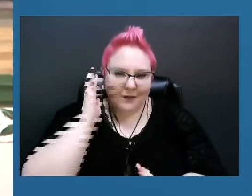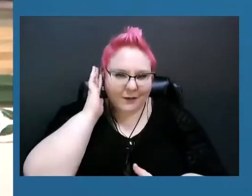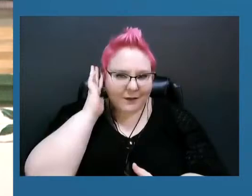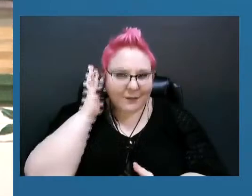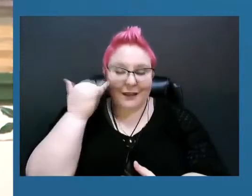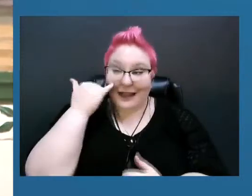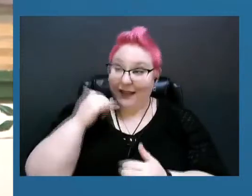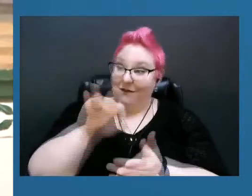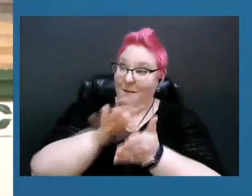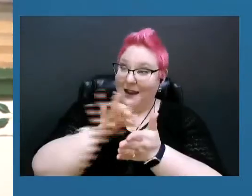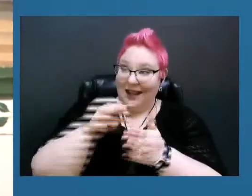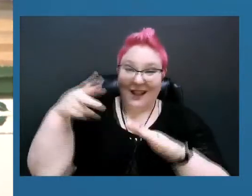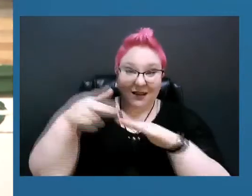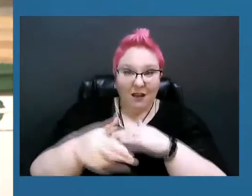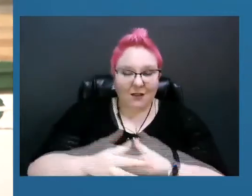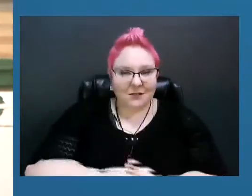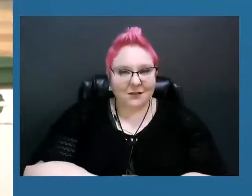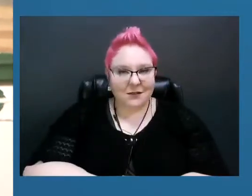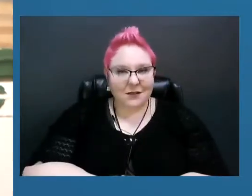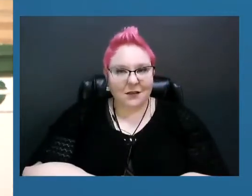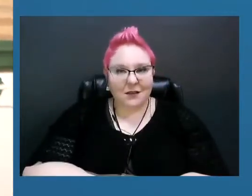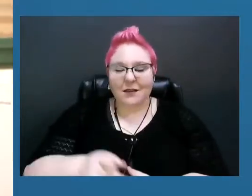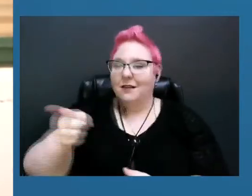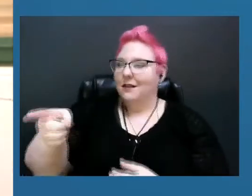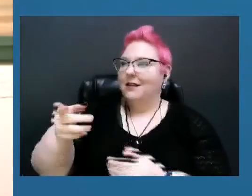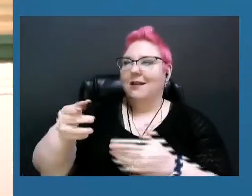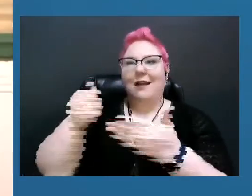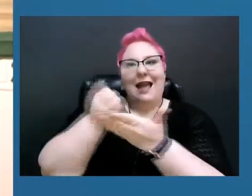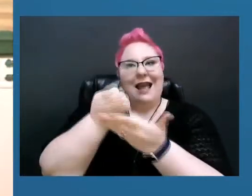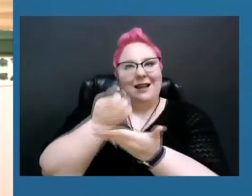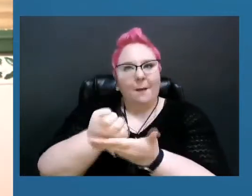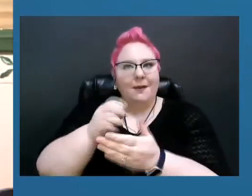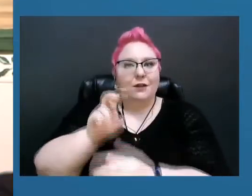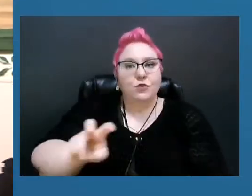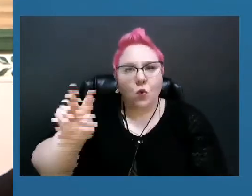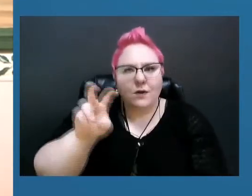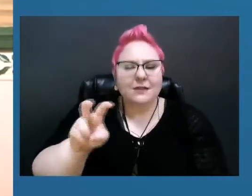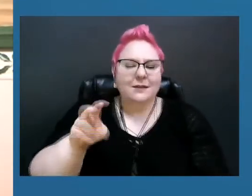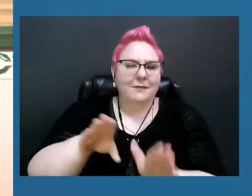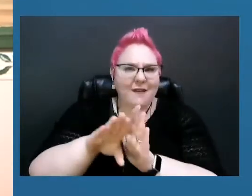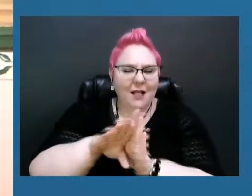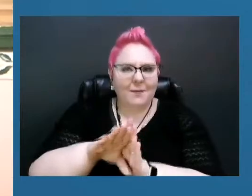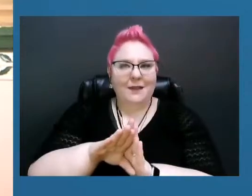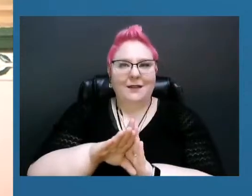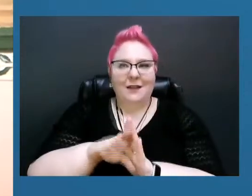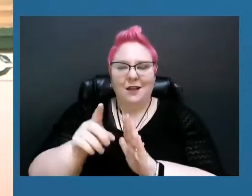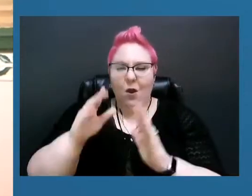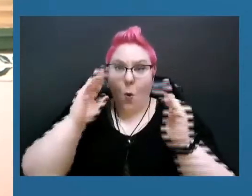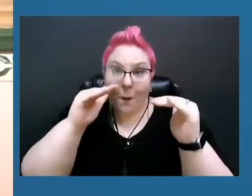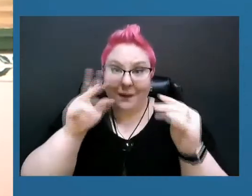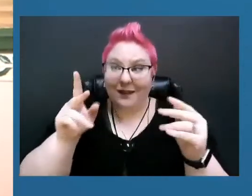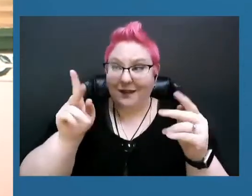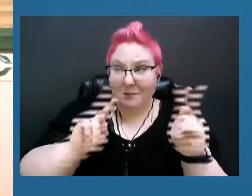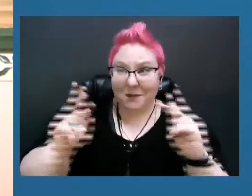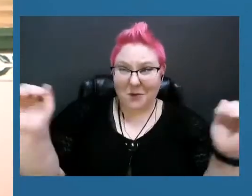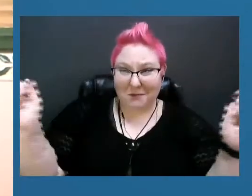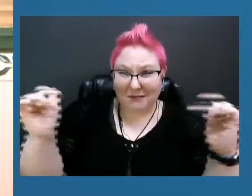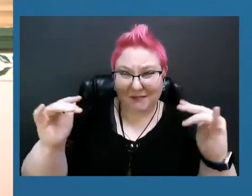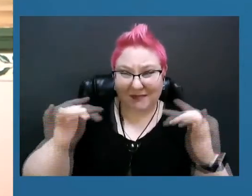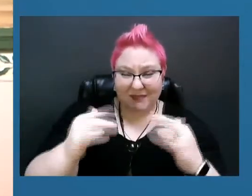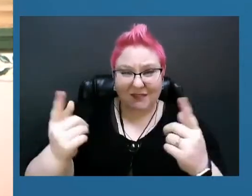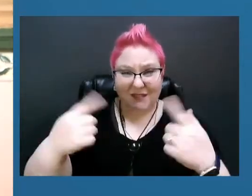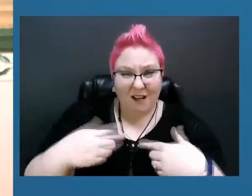it. People in charge of economic tourism and development, hoping that our friends will keep coming here and what that means for